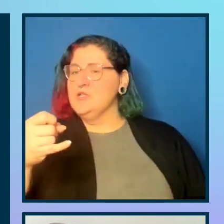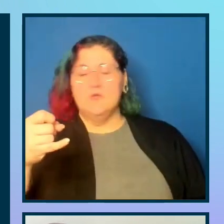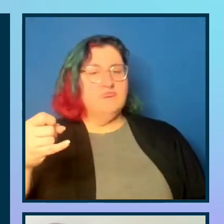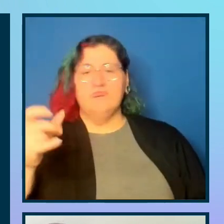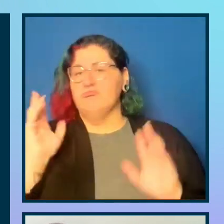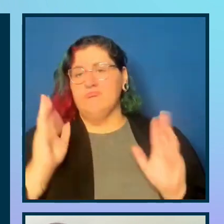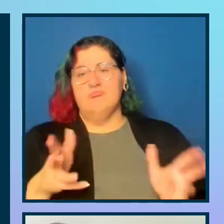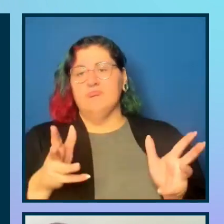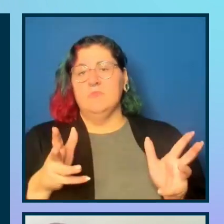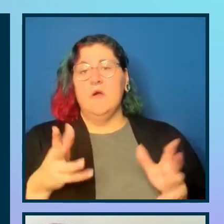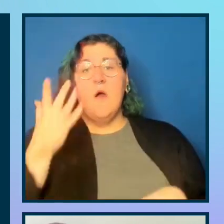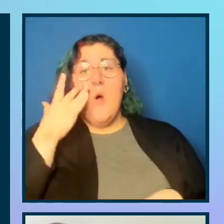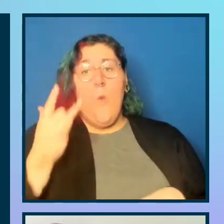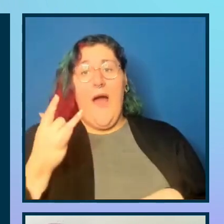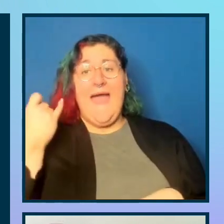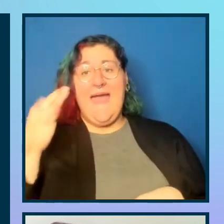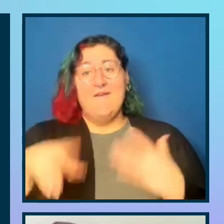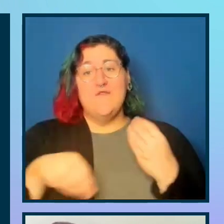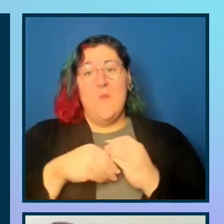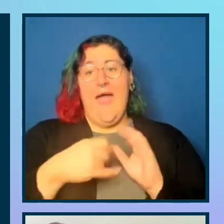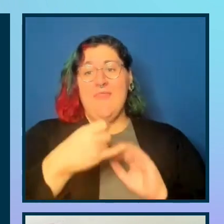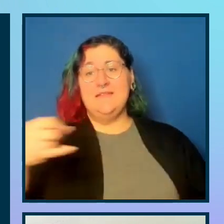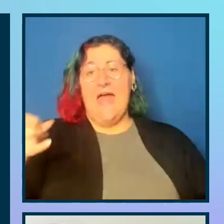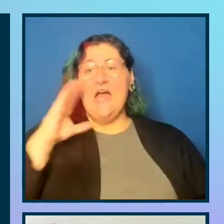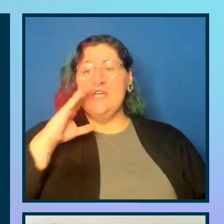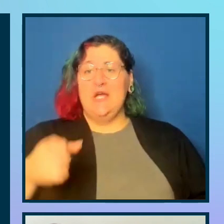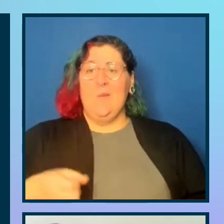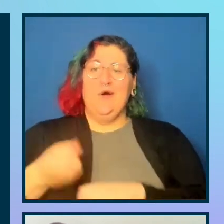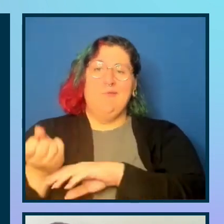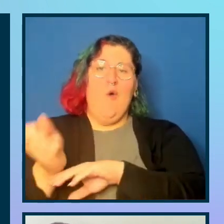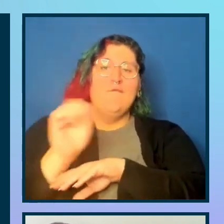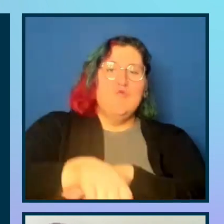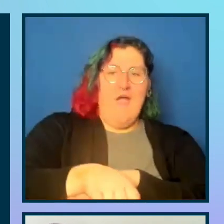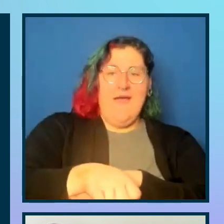overrides it with its own value if you look at the source code. So we have to pass in aria label.